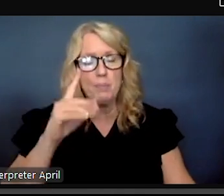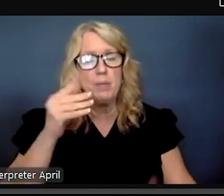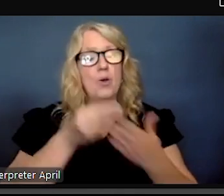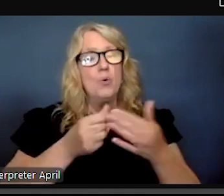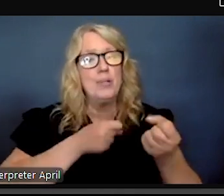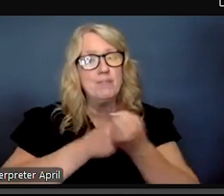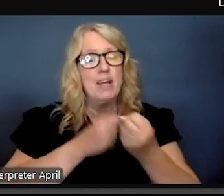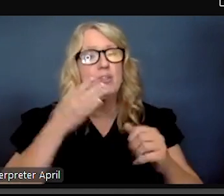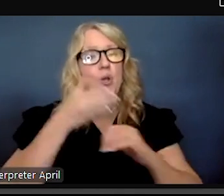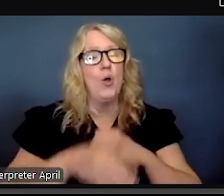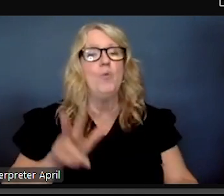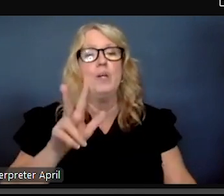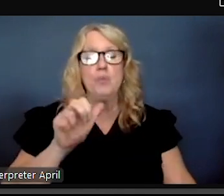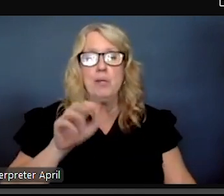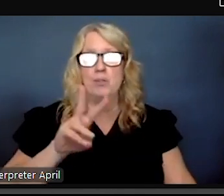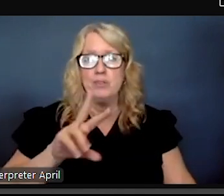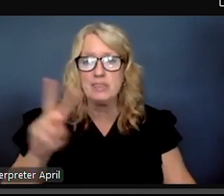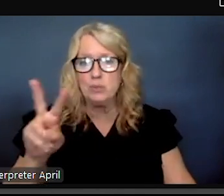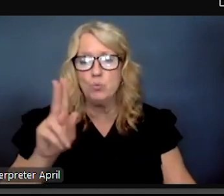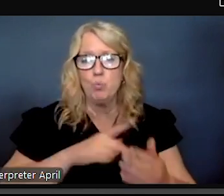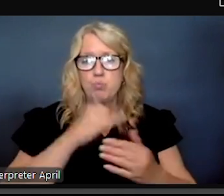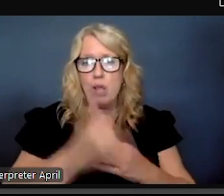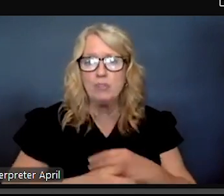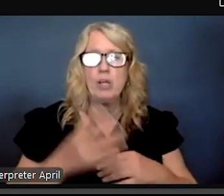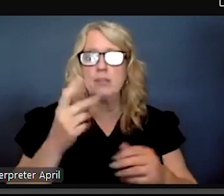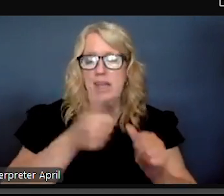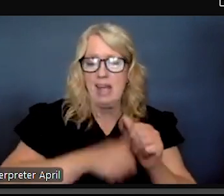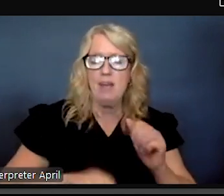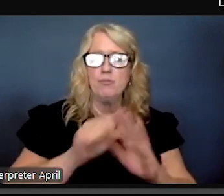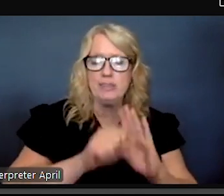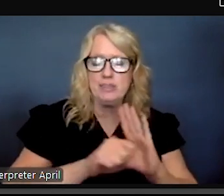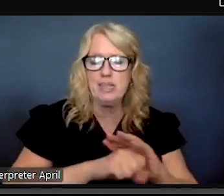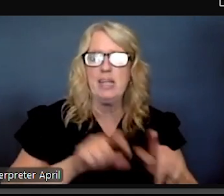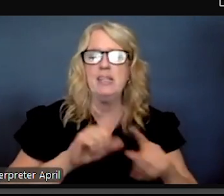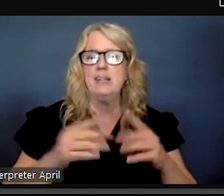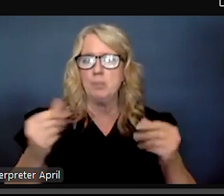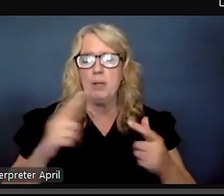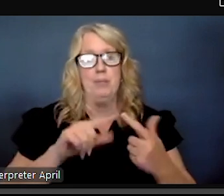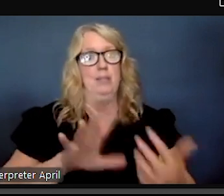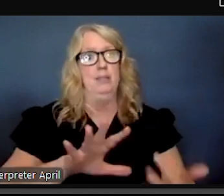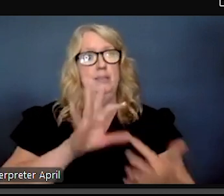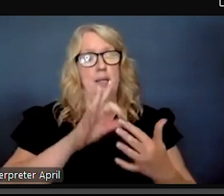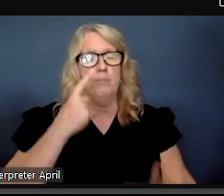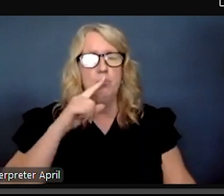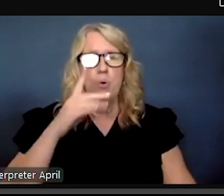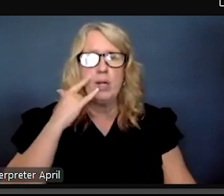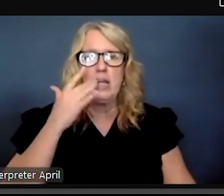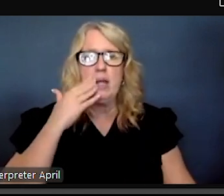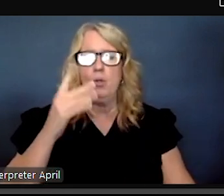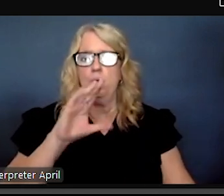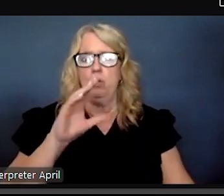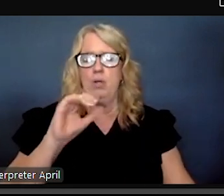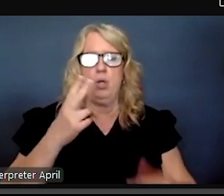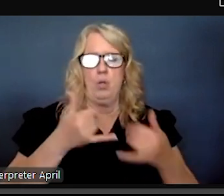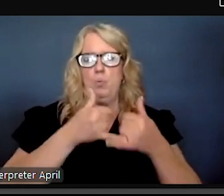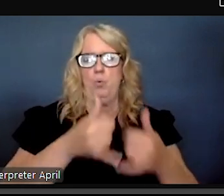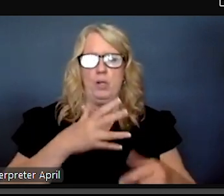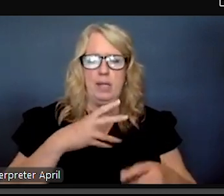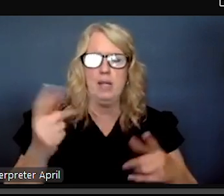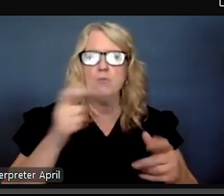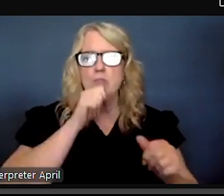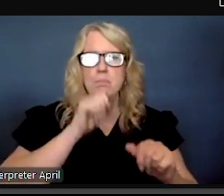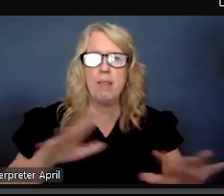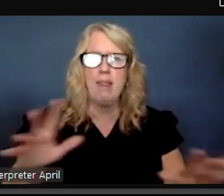over 362 projects. Every state and territory except for California has had an award. Was